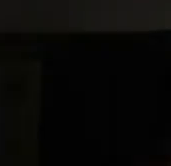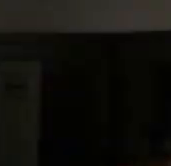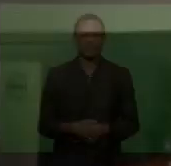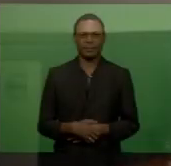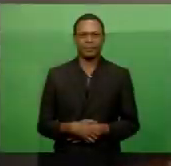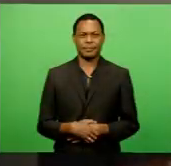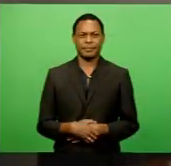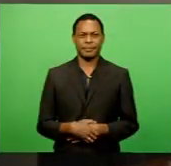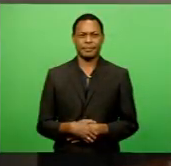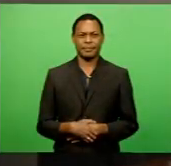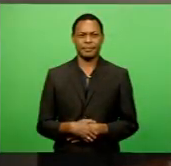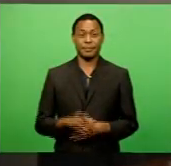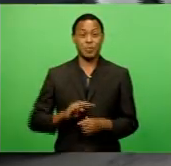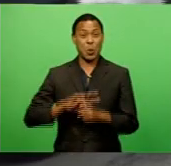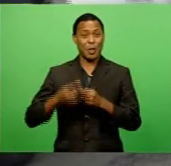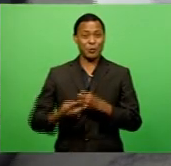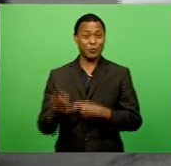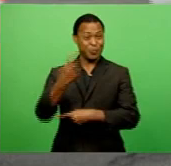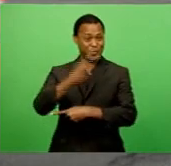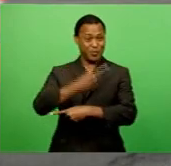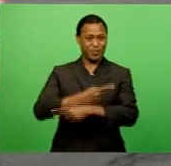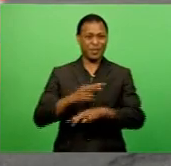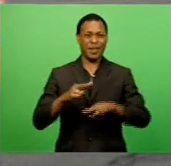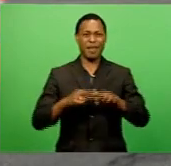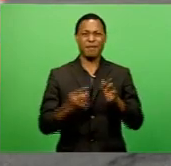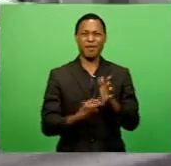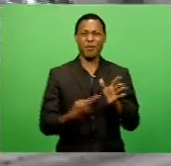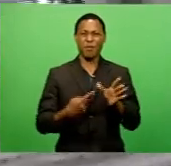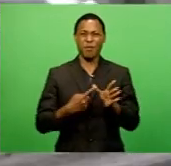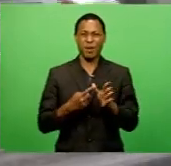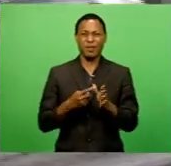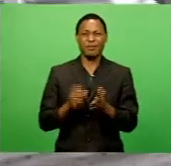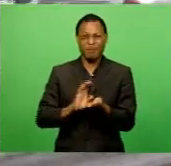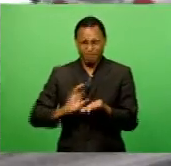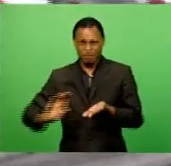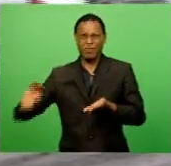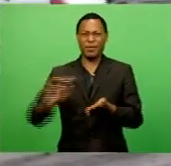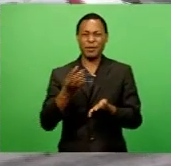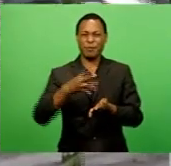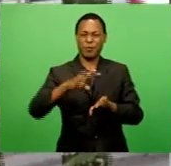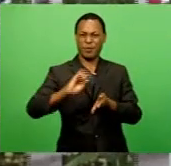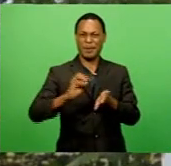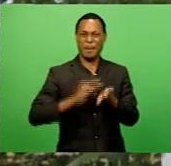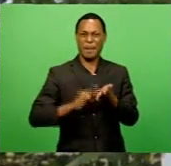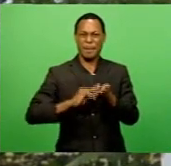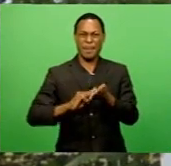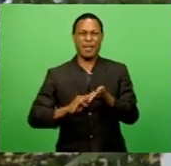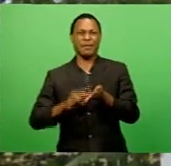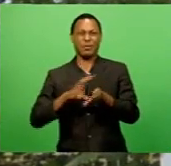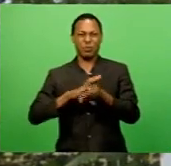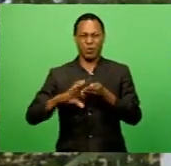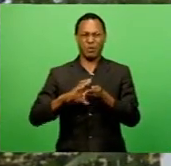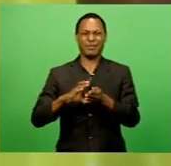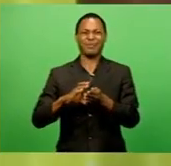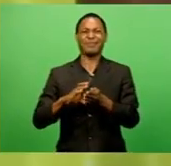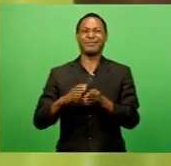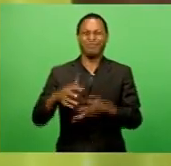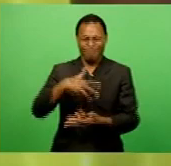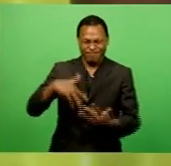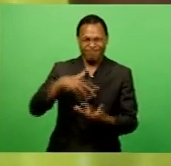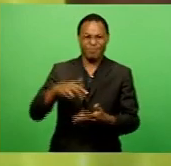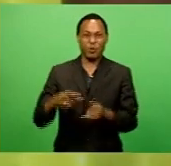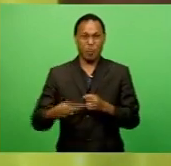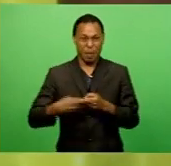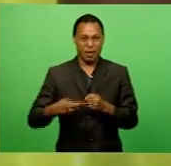2. In the news tonight, FRA diverts $40 million for TCASA repairs. More